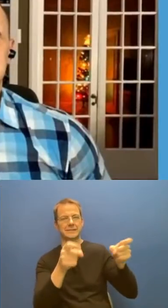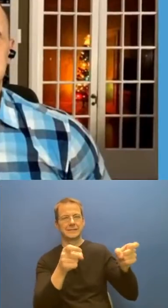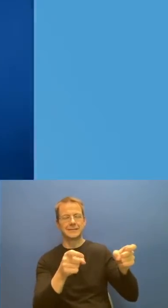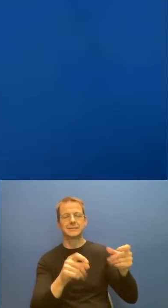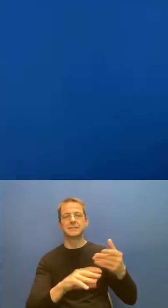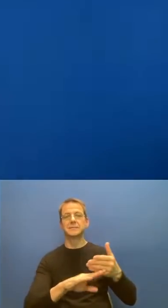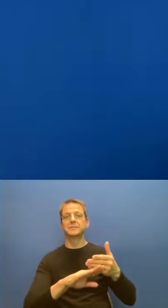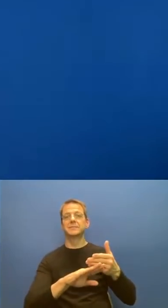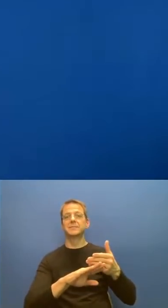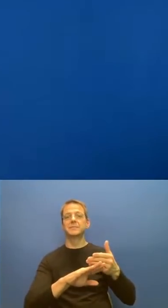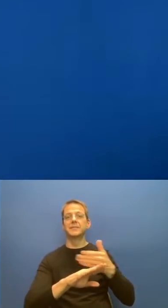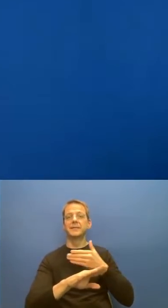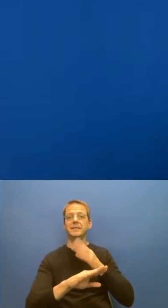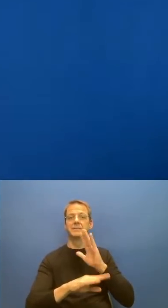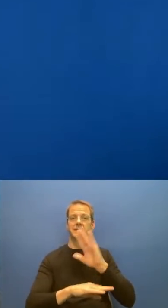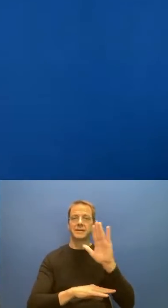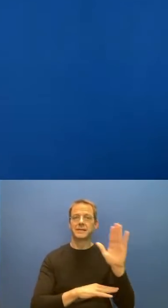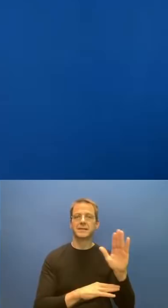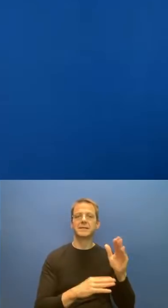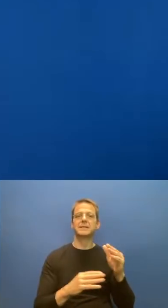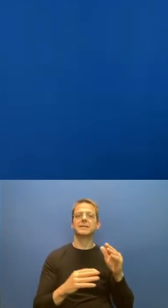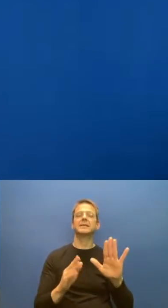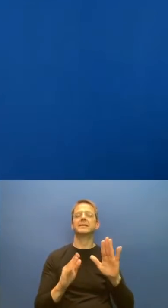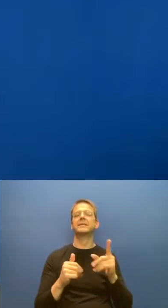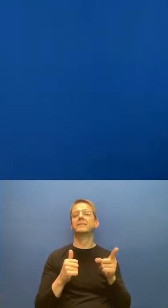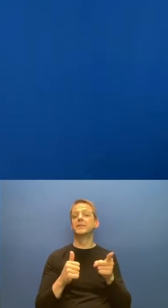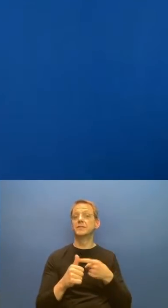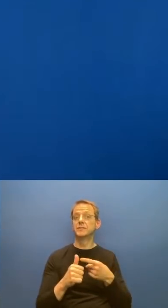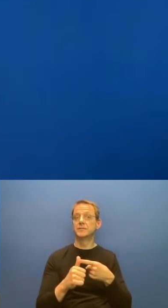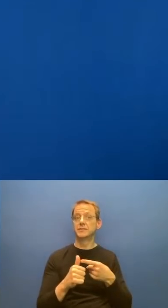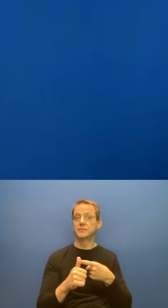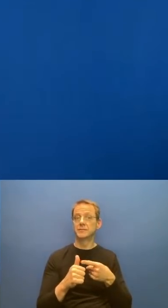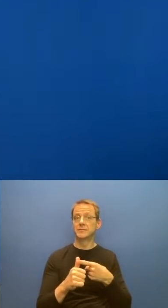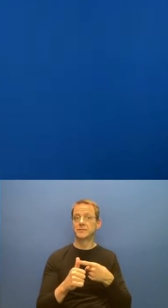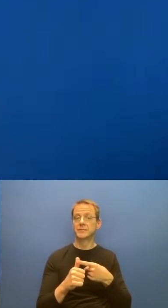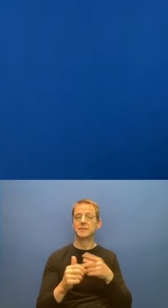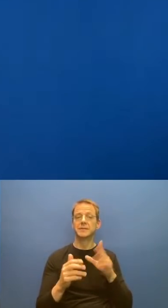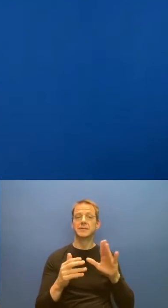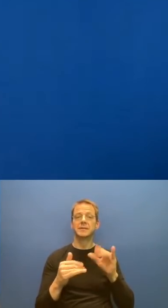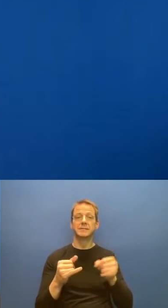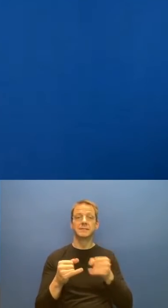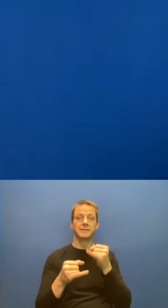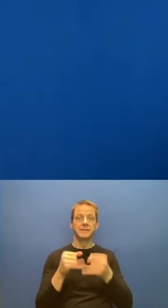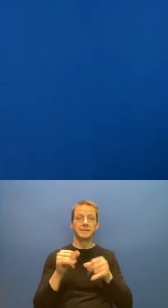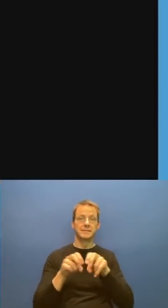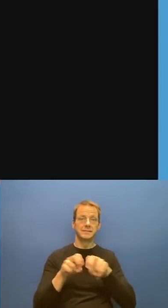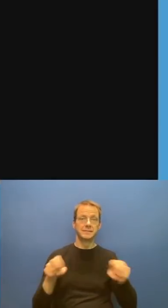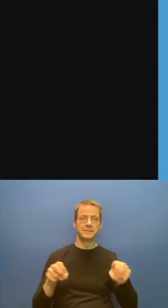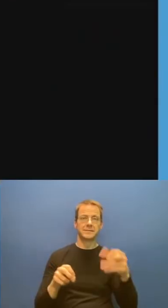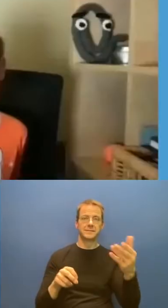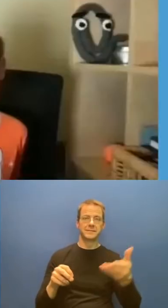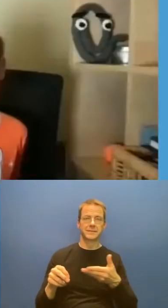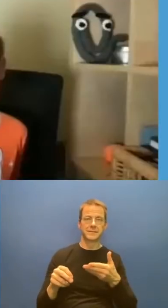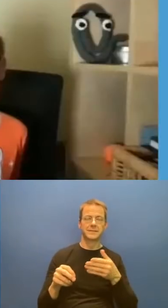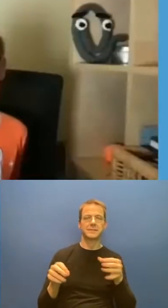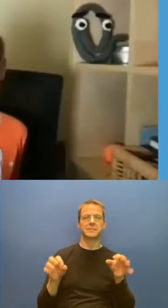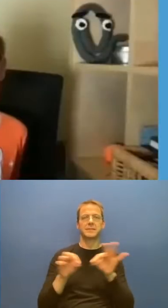final panelist. I have a very special guest that I have been looking forward to all day to talk